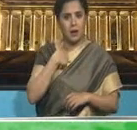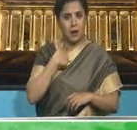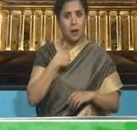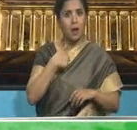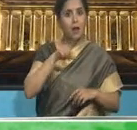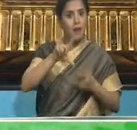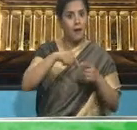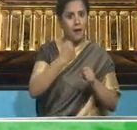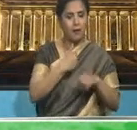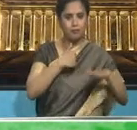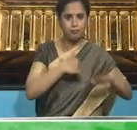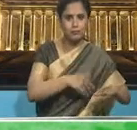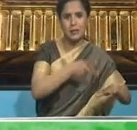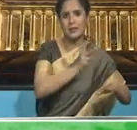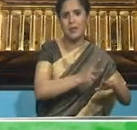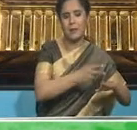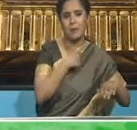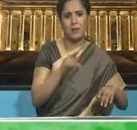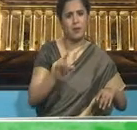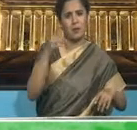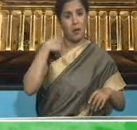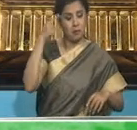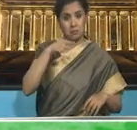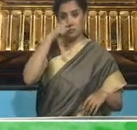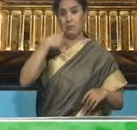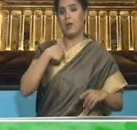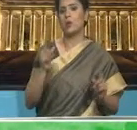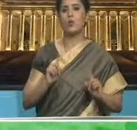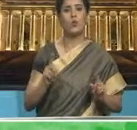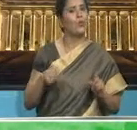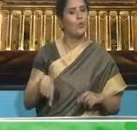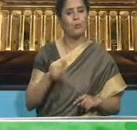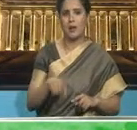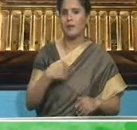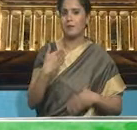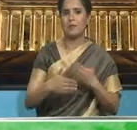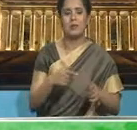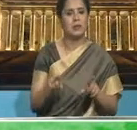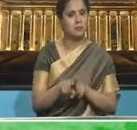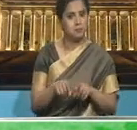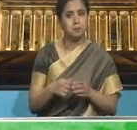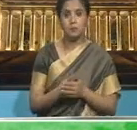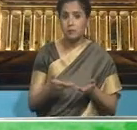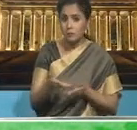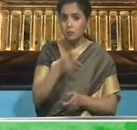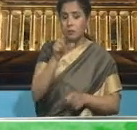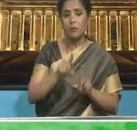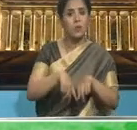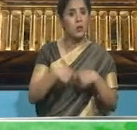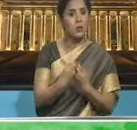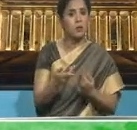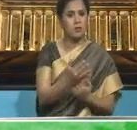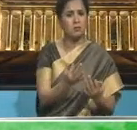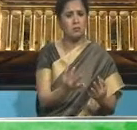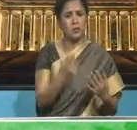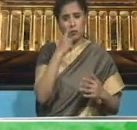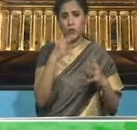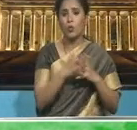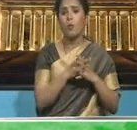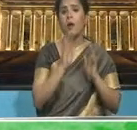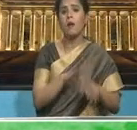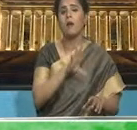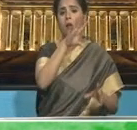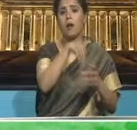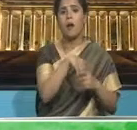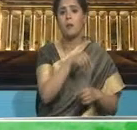the ground. India's Mars mission was powered by a team of extraordinary women, and